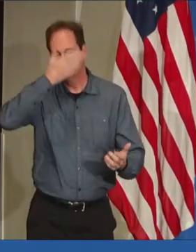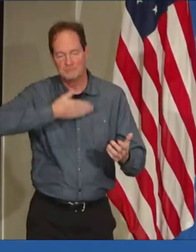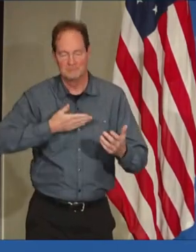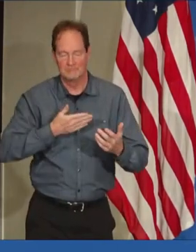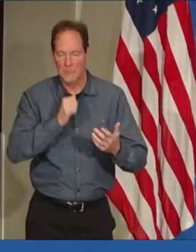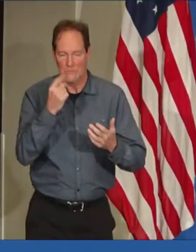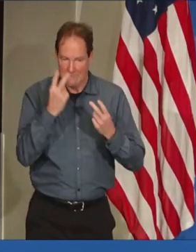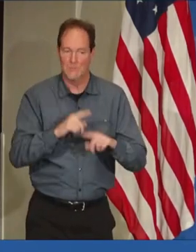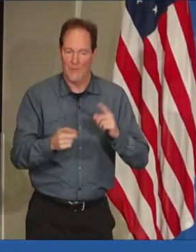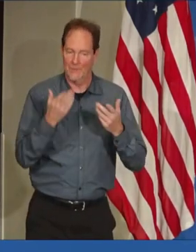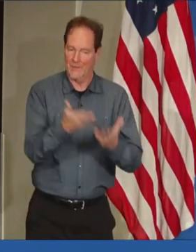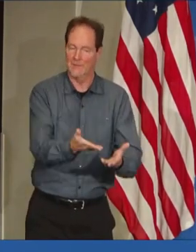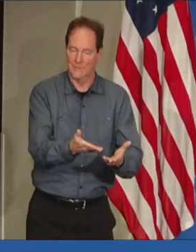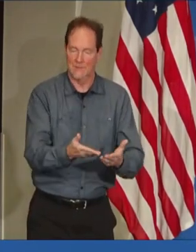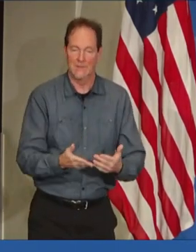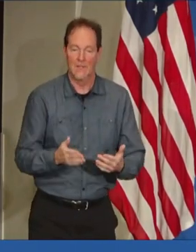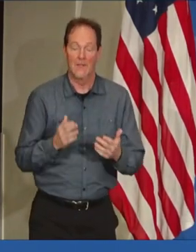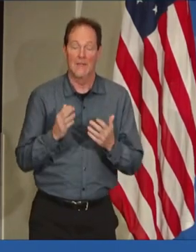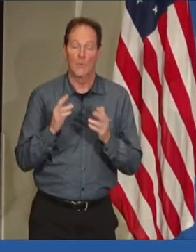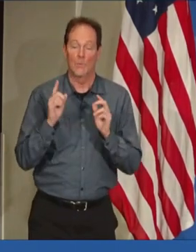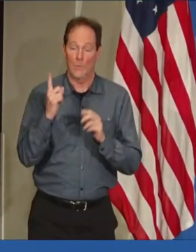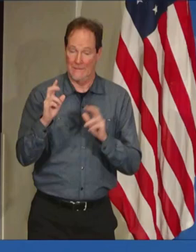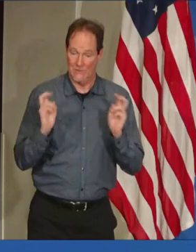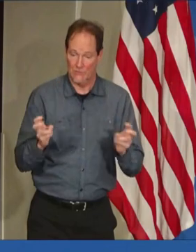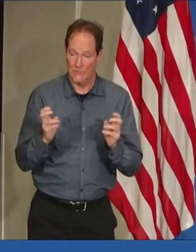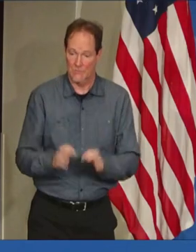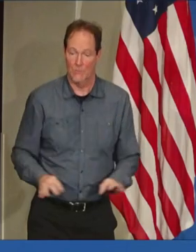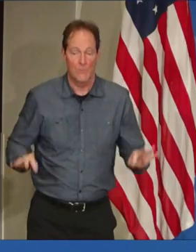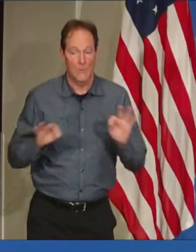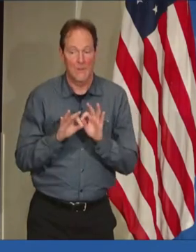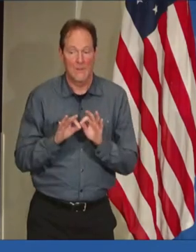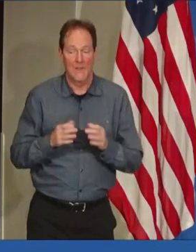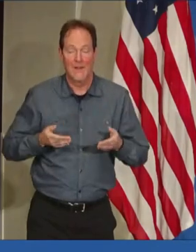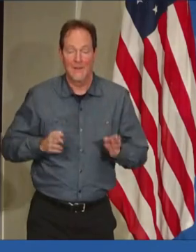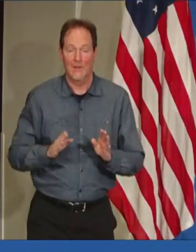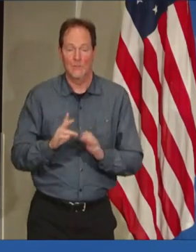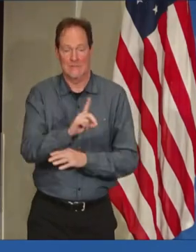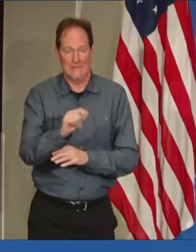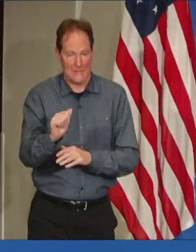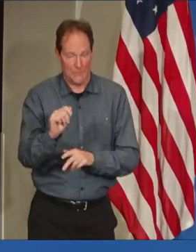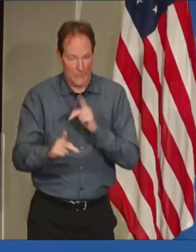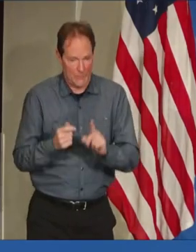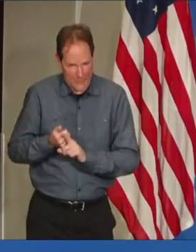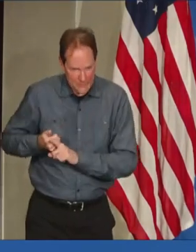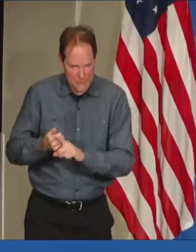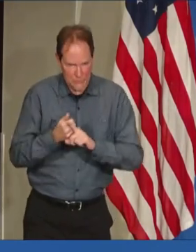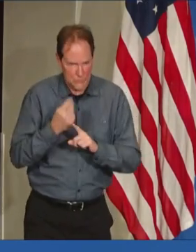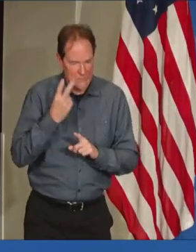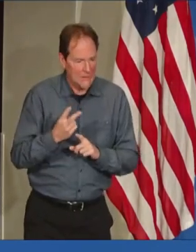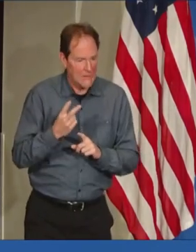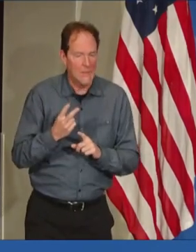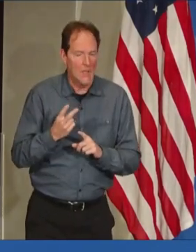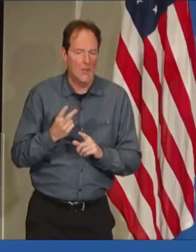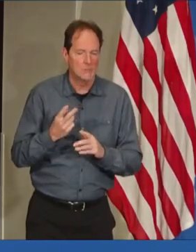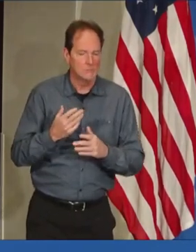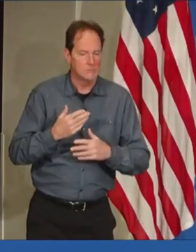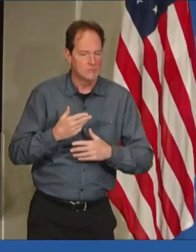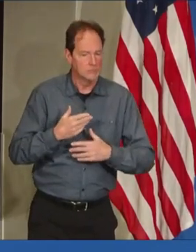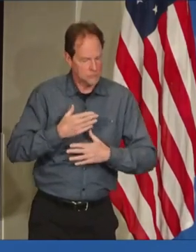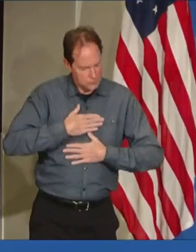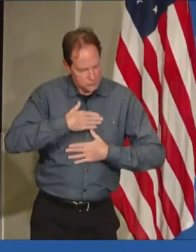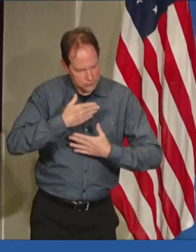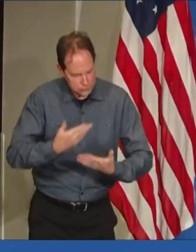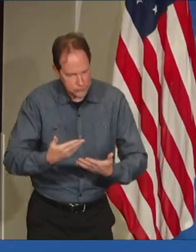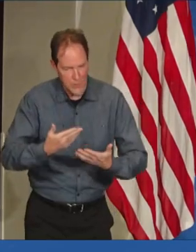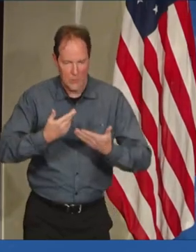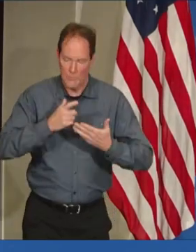is allowing disabled people to see that coming forth and discussing who